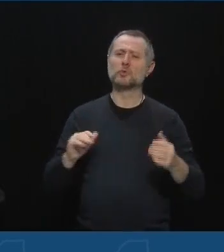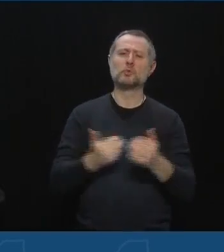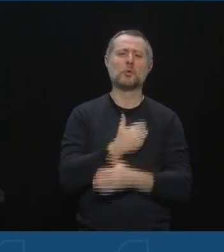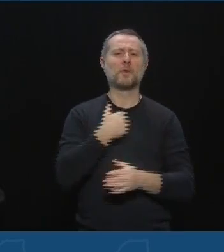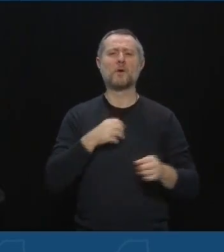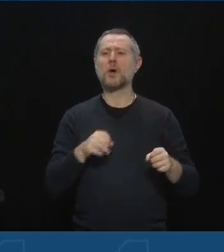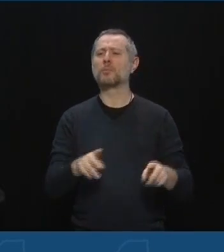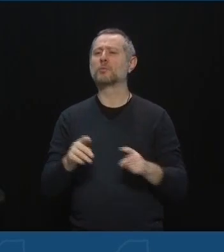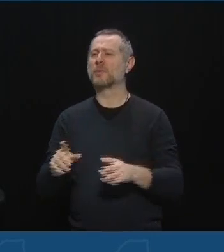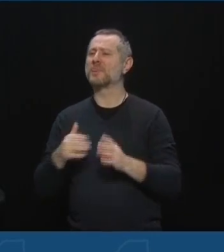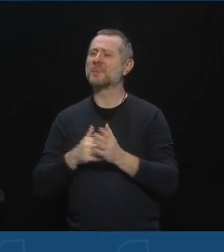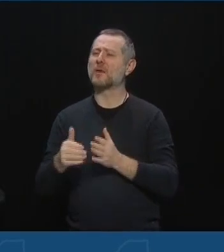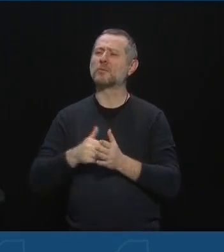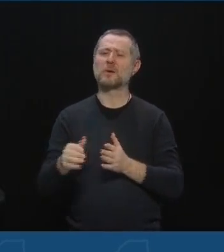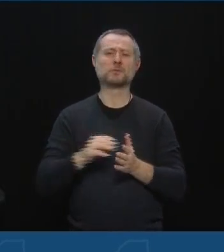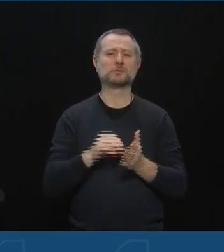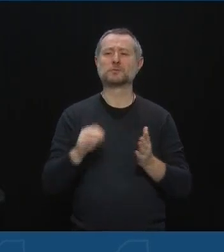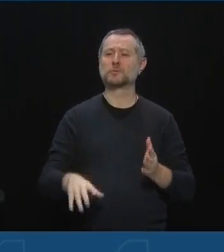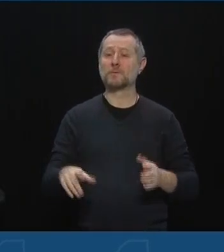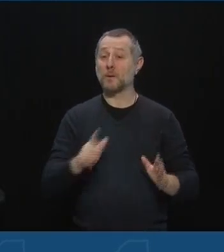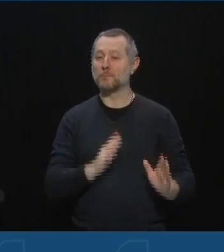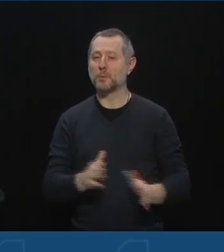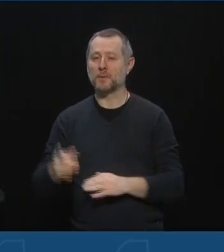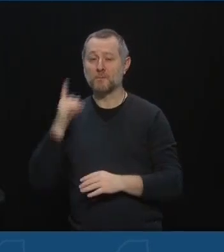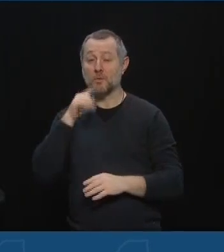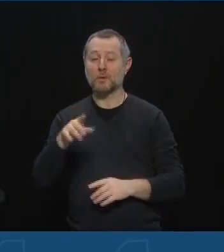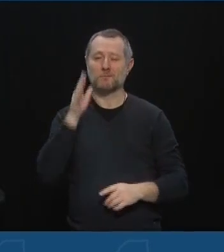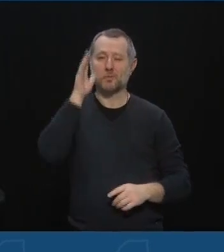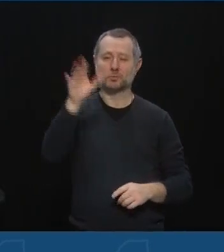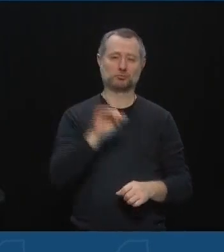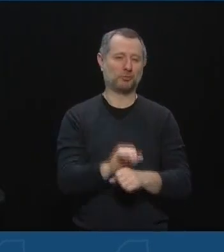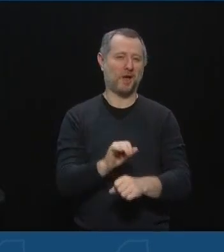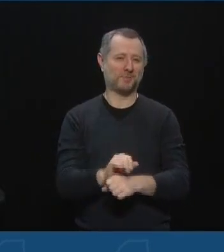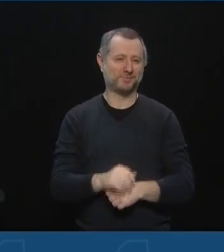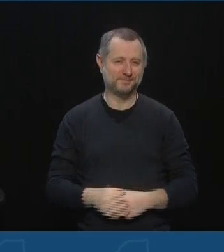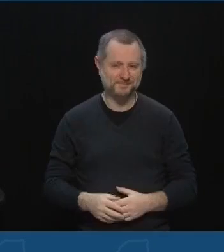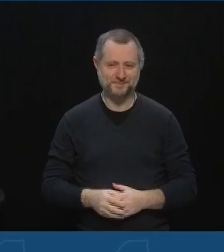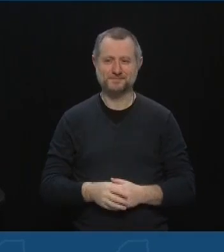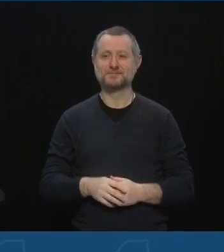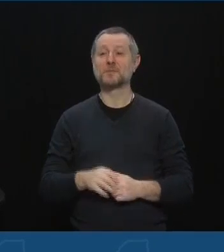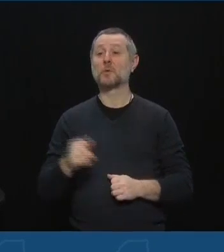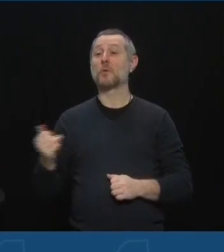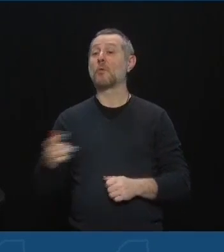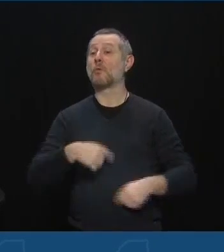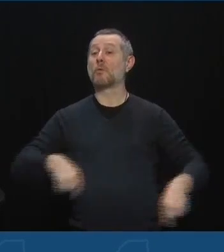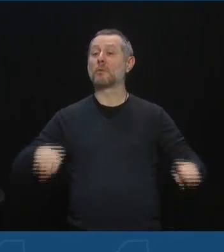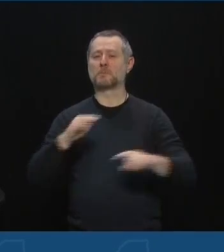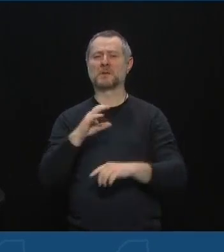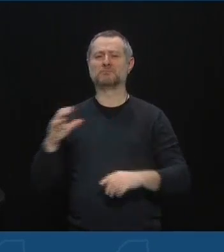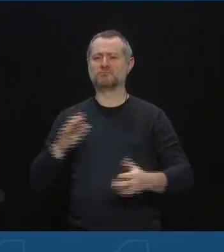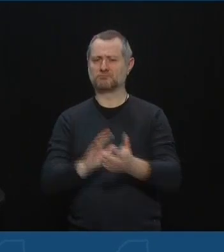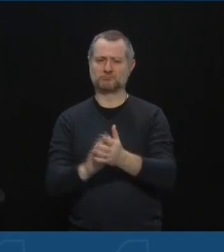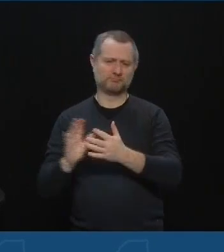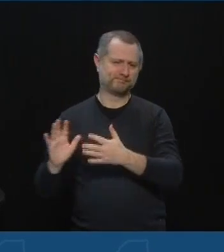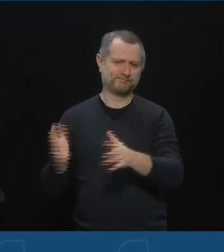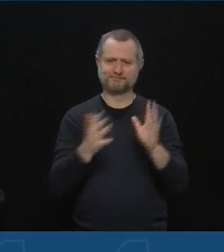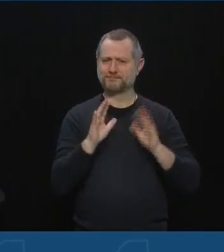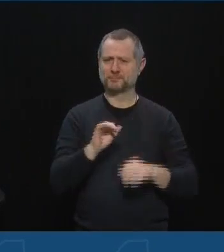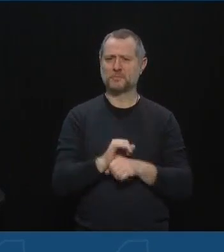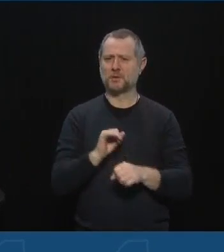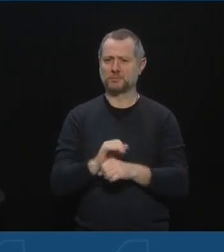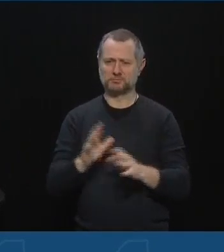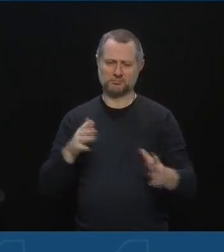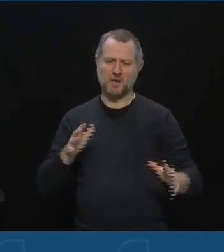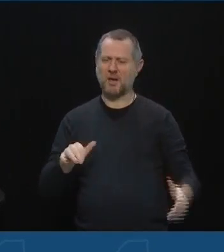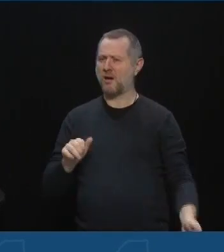students to position them into the jobs that are here today. So to everyone part of MCC, I thank you for what you are doing, transforming the lives